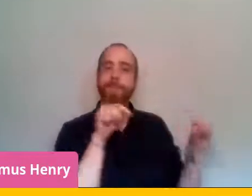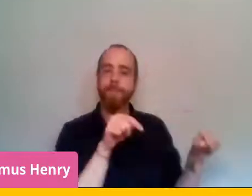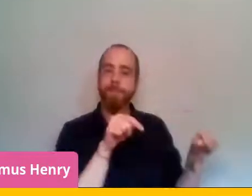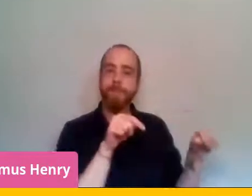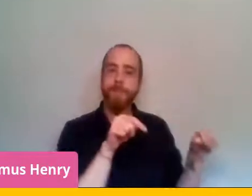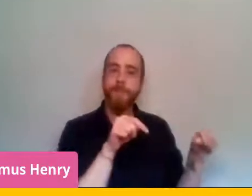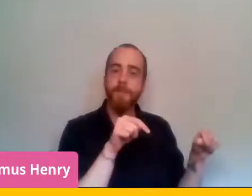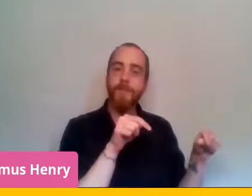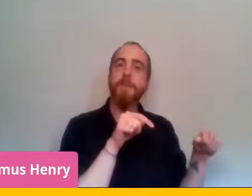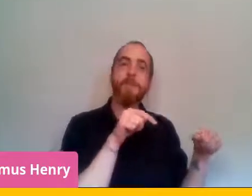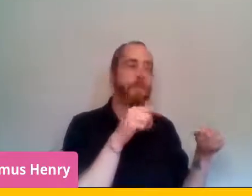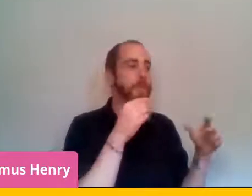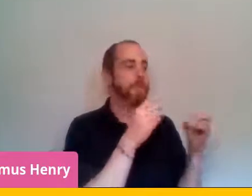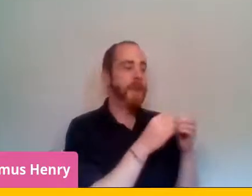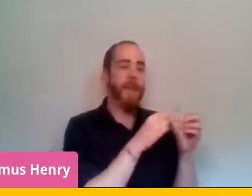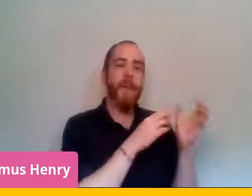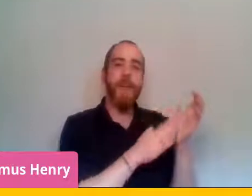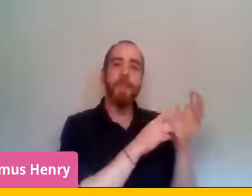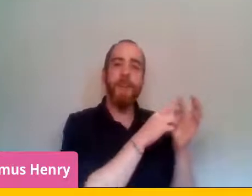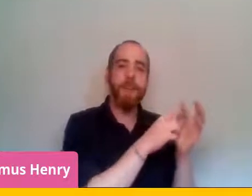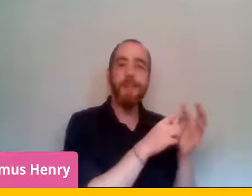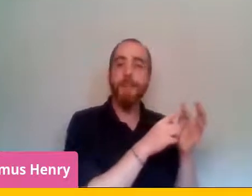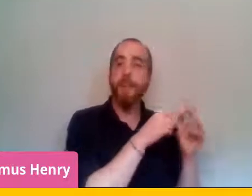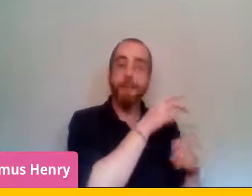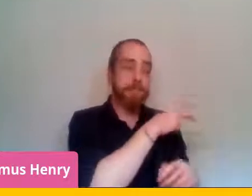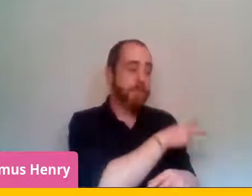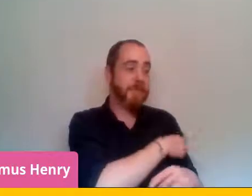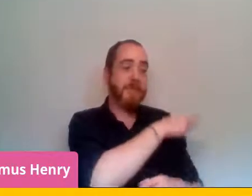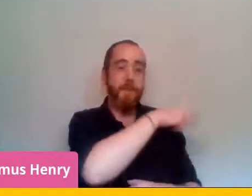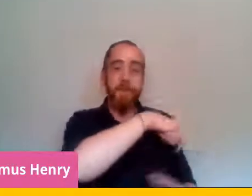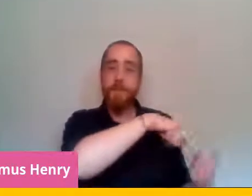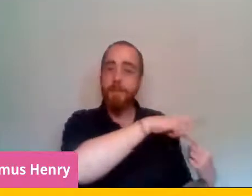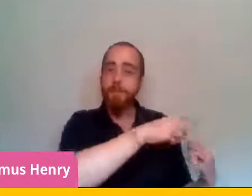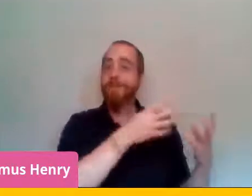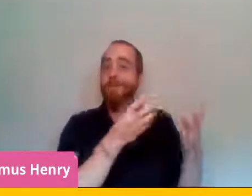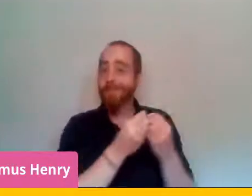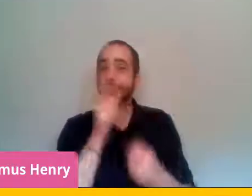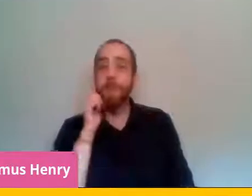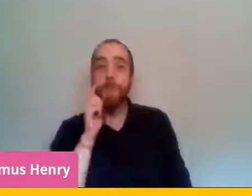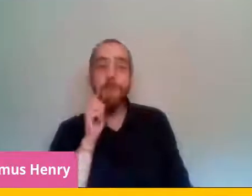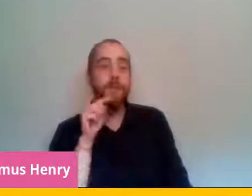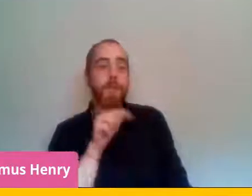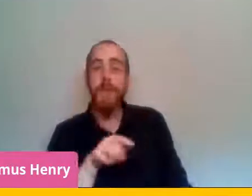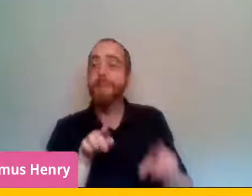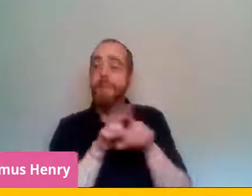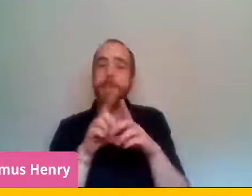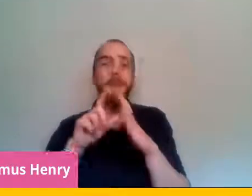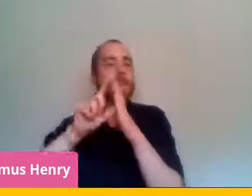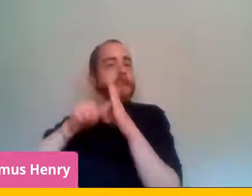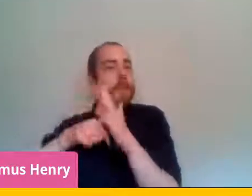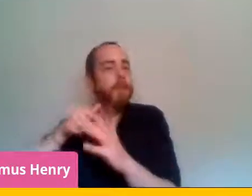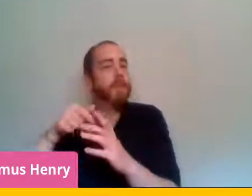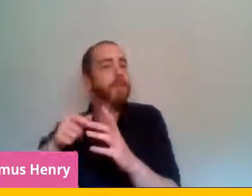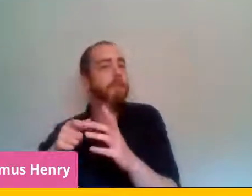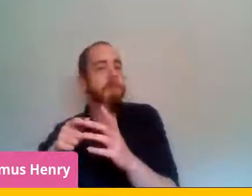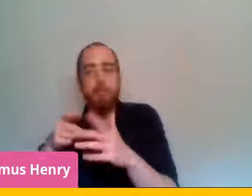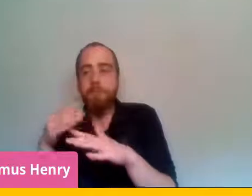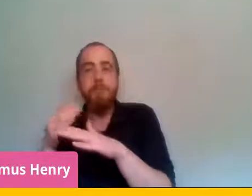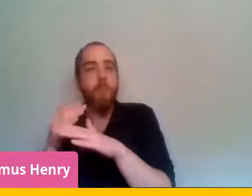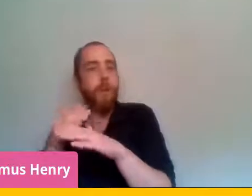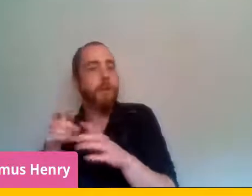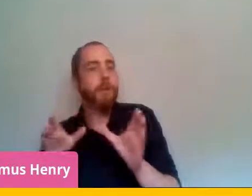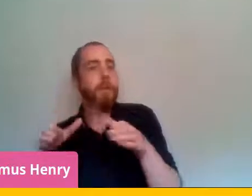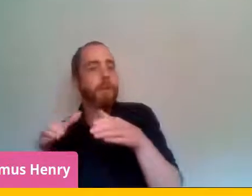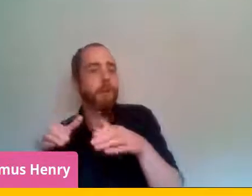a disproportionate impact on BAME staff and on women, and actually also often on our